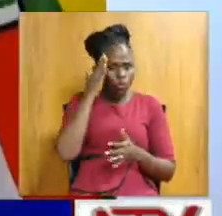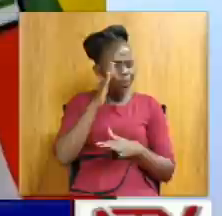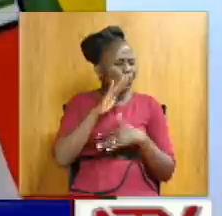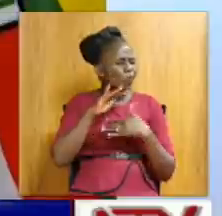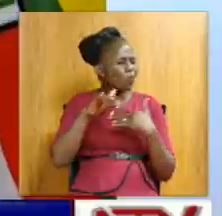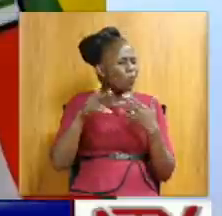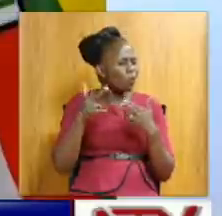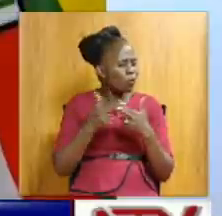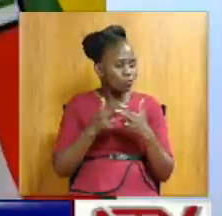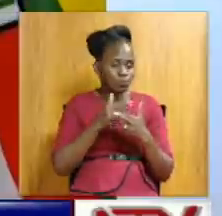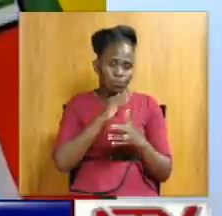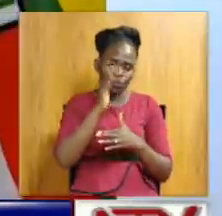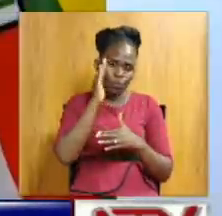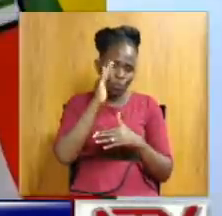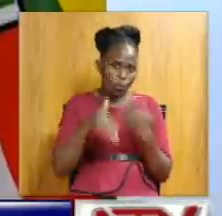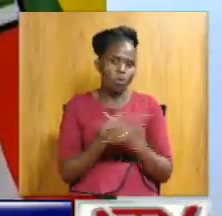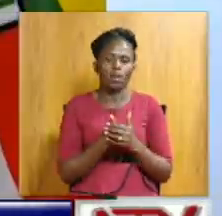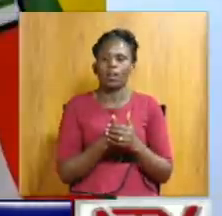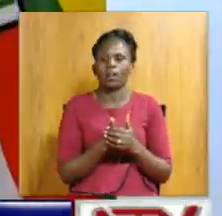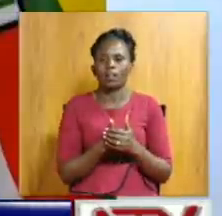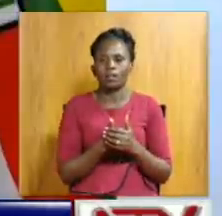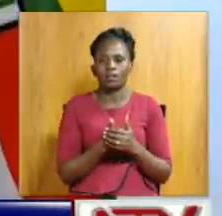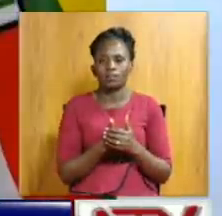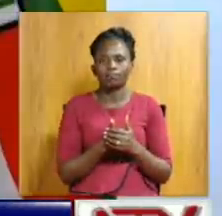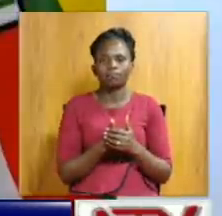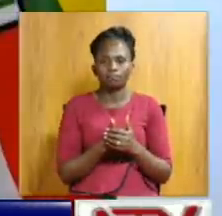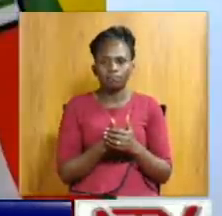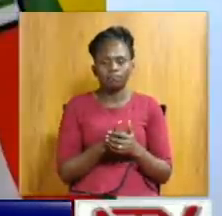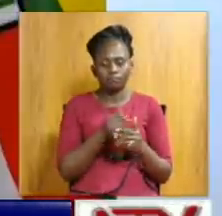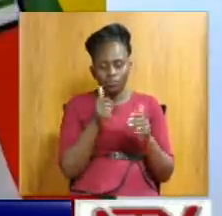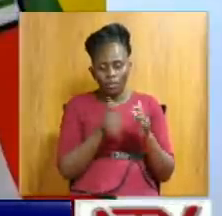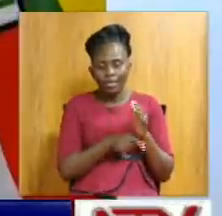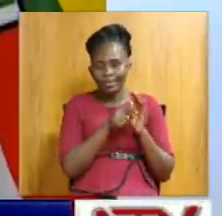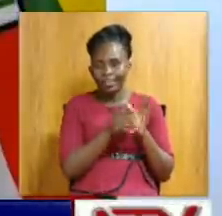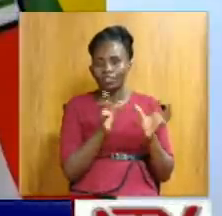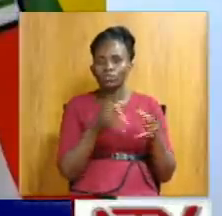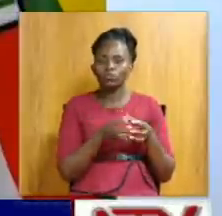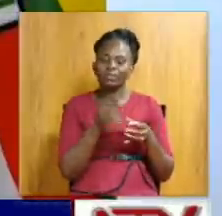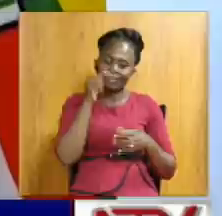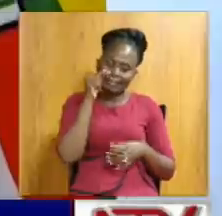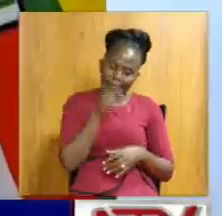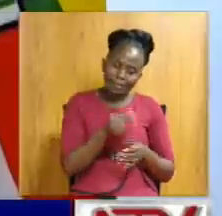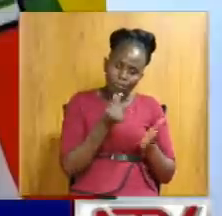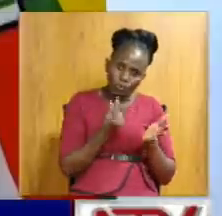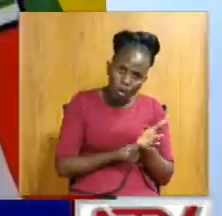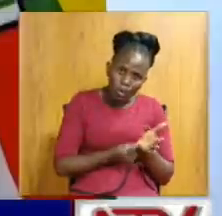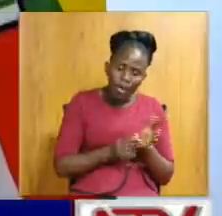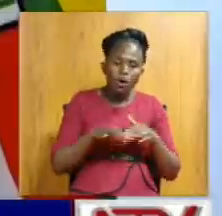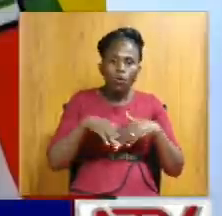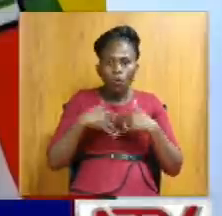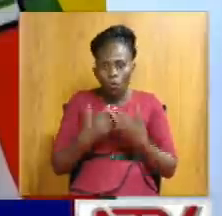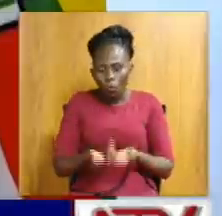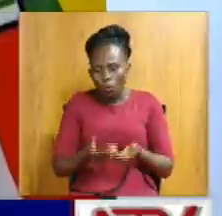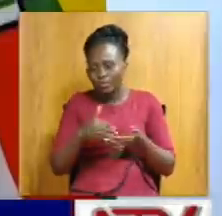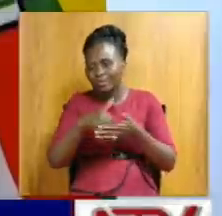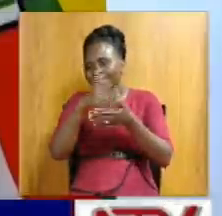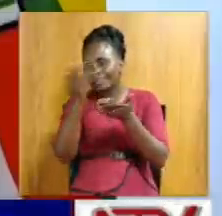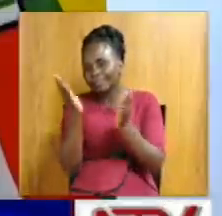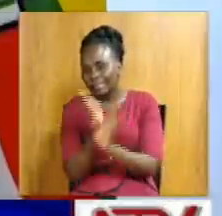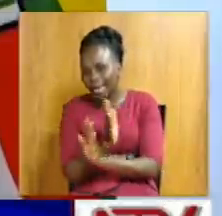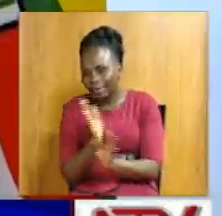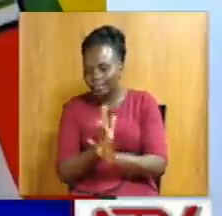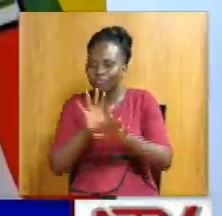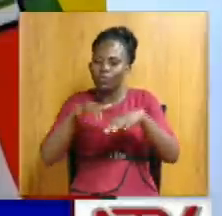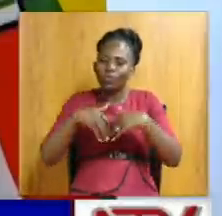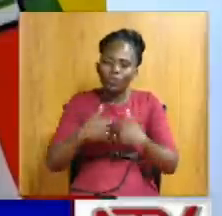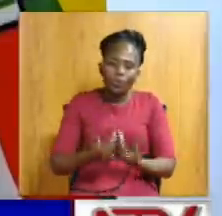everybody that is involved in these crimes, whether inside Uganda, on the run or in hiding, or